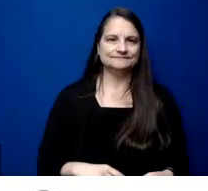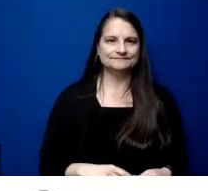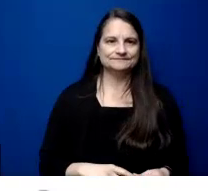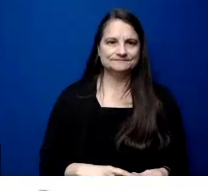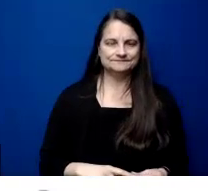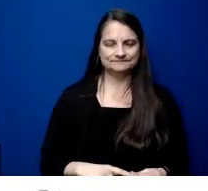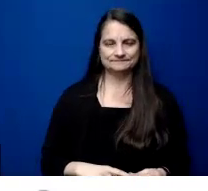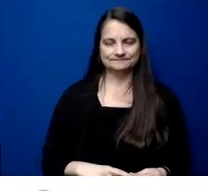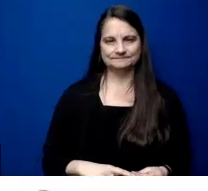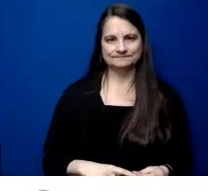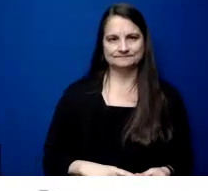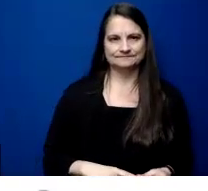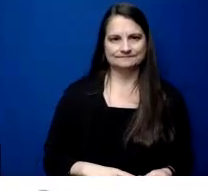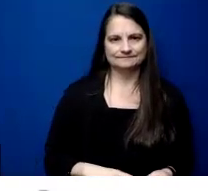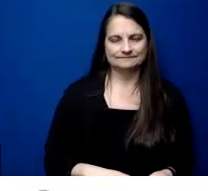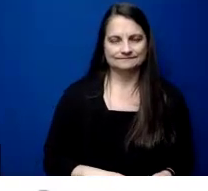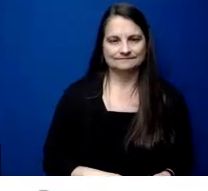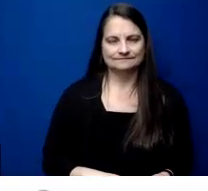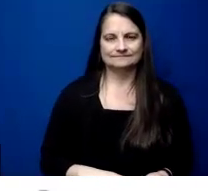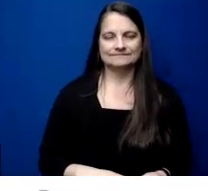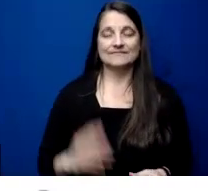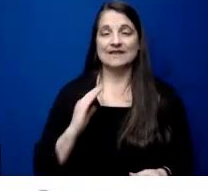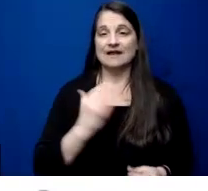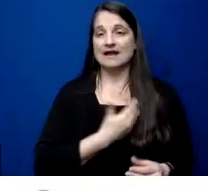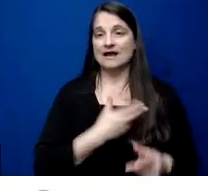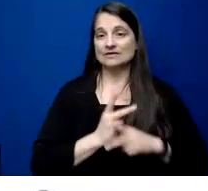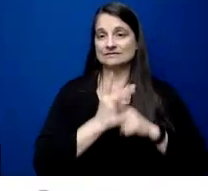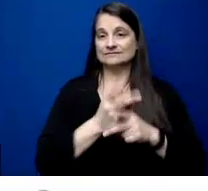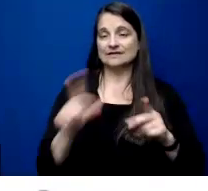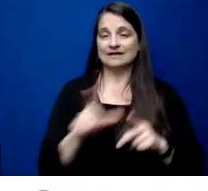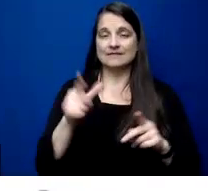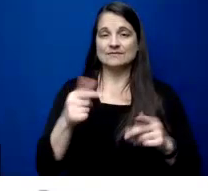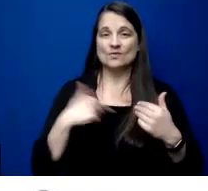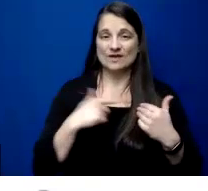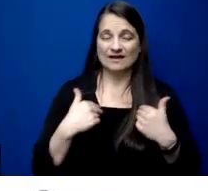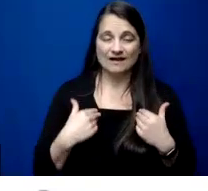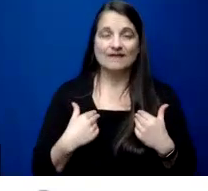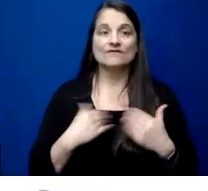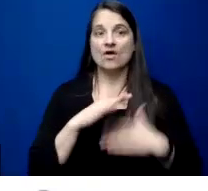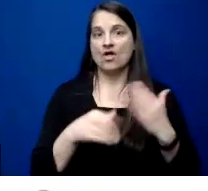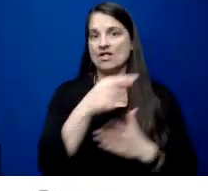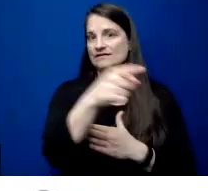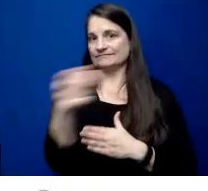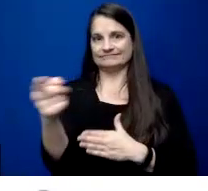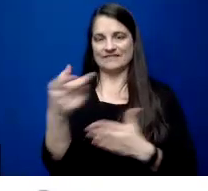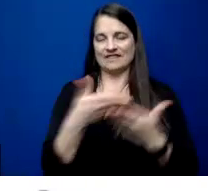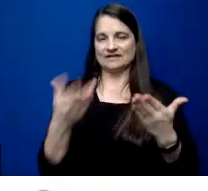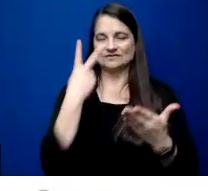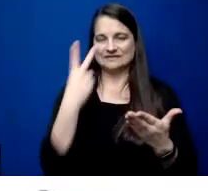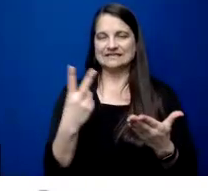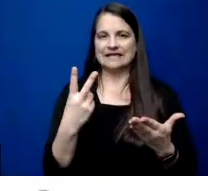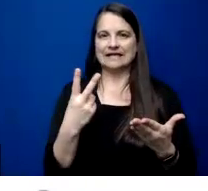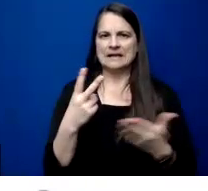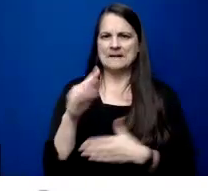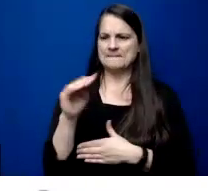Yeah, so we have in our lending library all of the items pictured to help with mounting. And what is